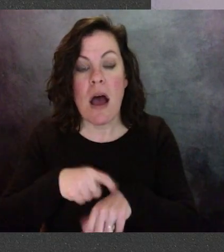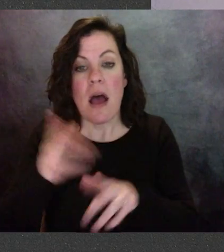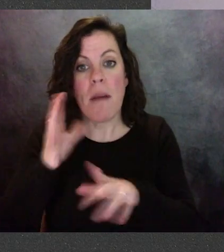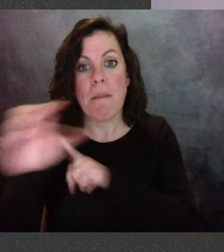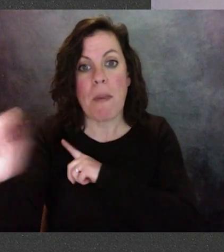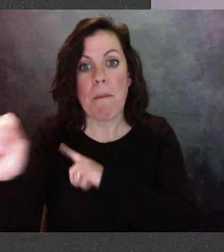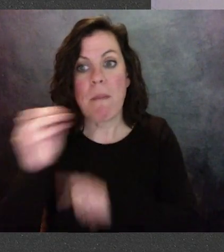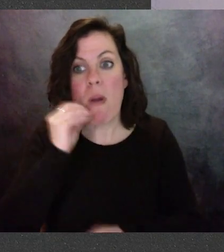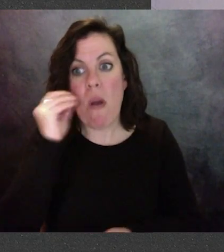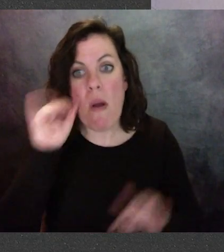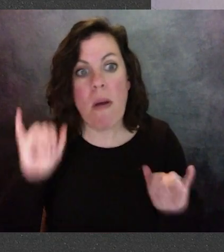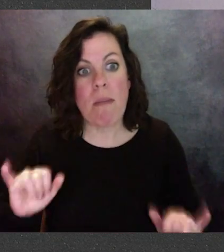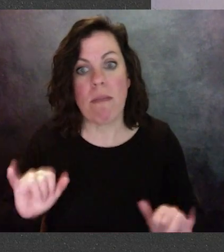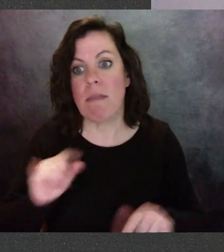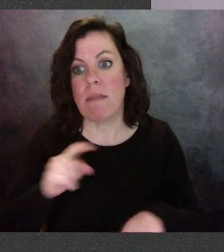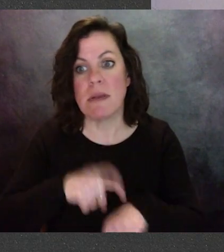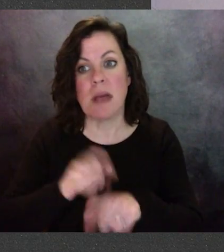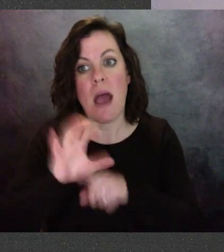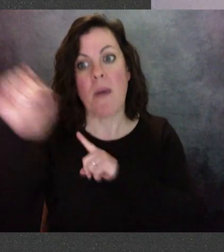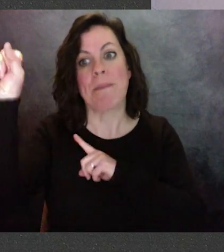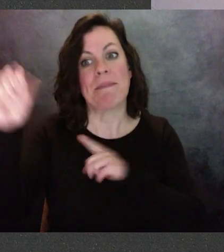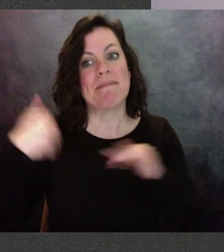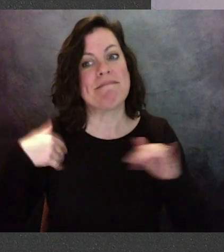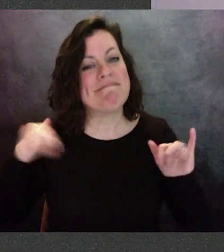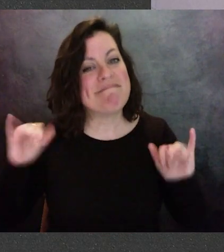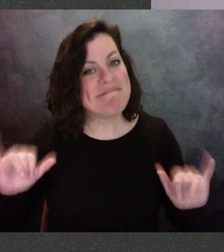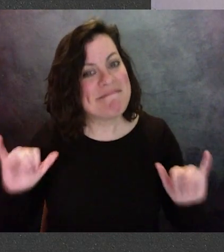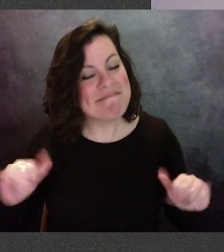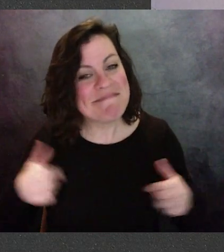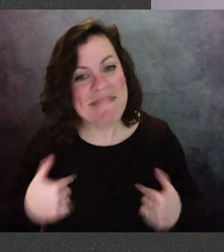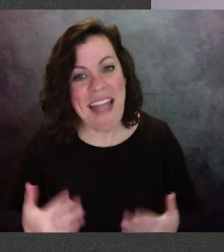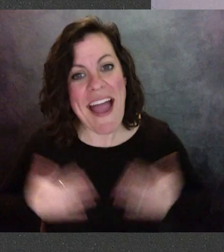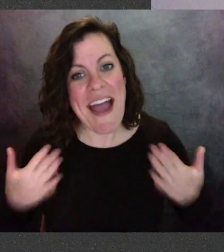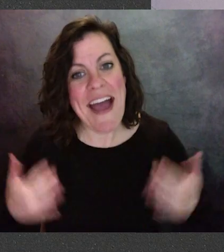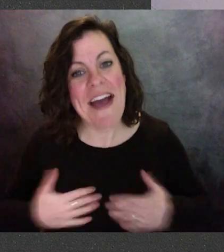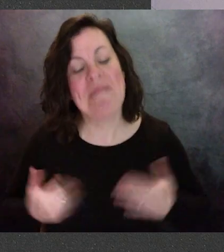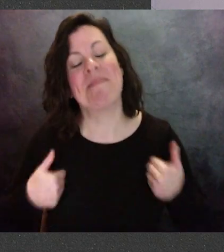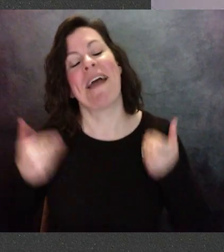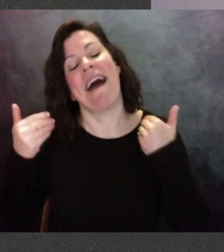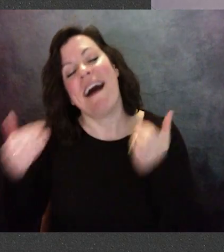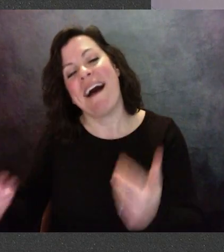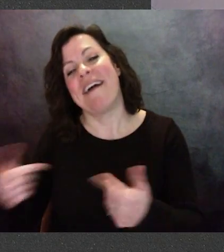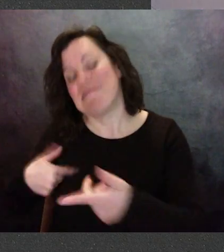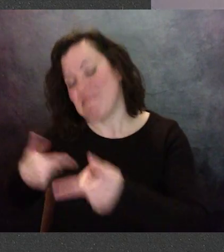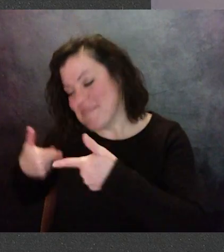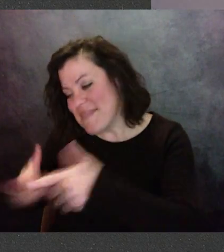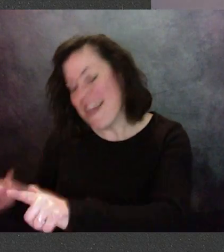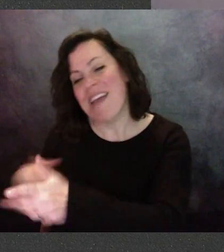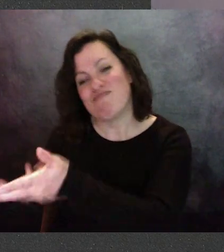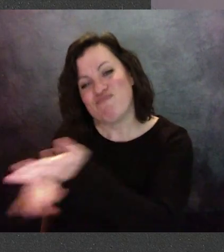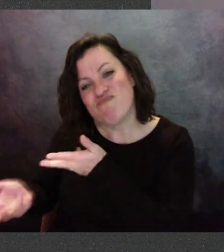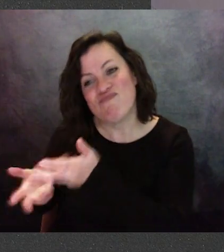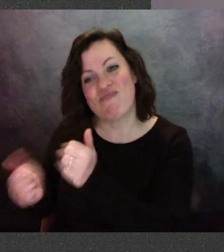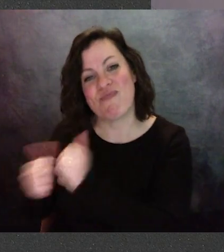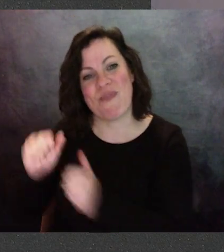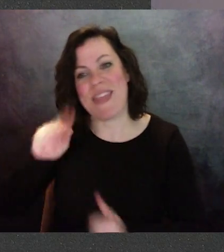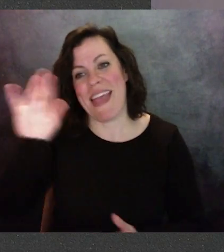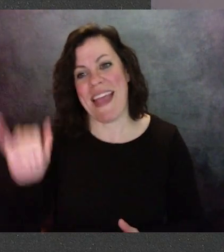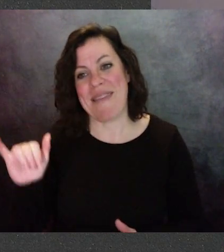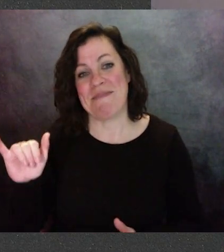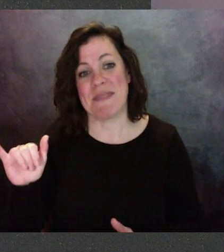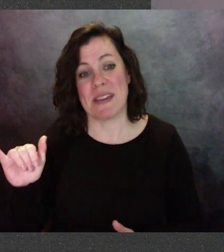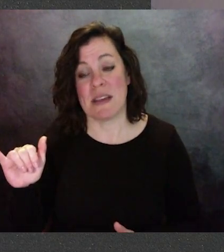I am glad I gave Amy a chance. I think we will be good friends after all. Today I was